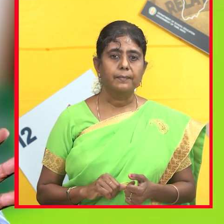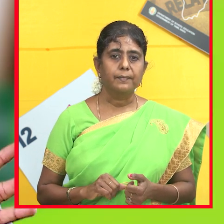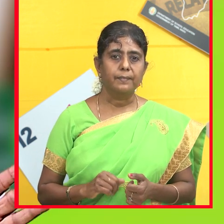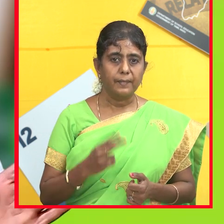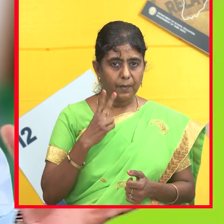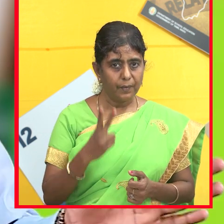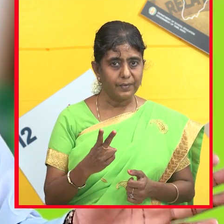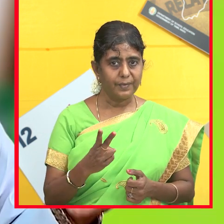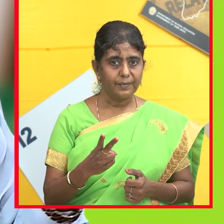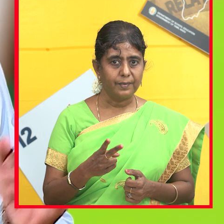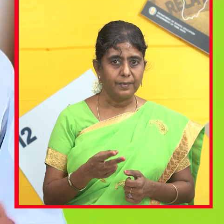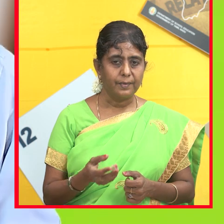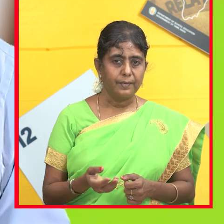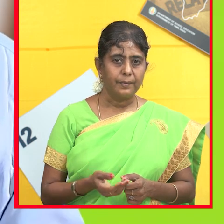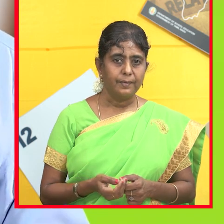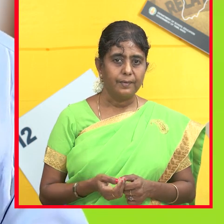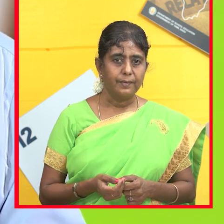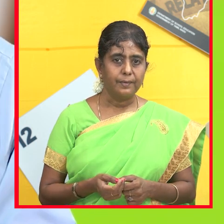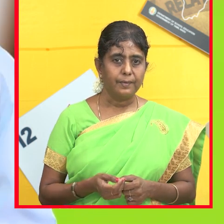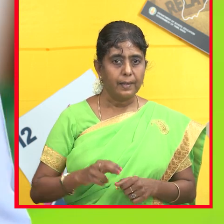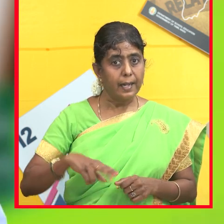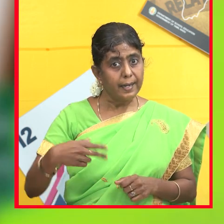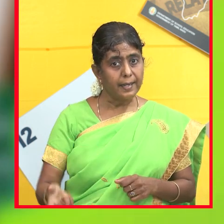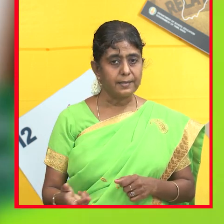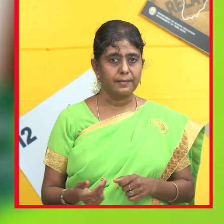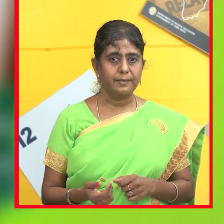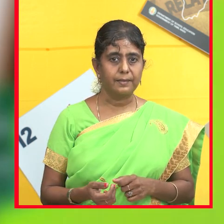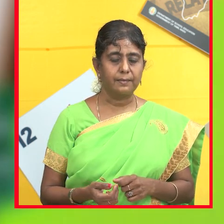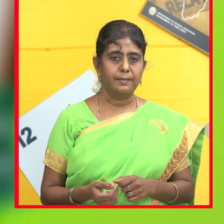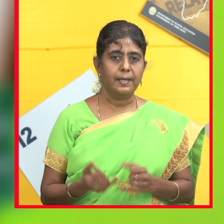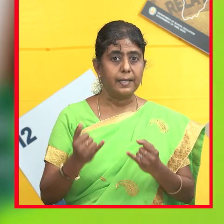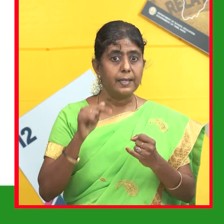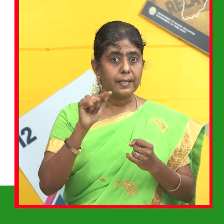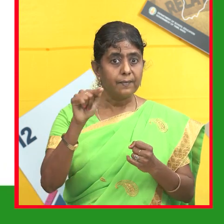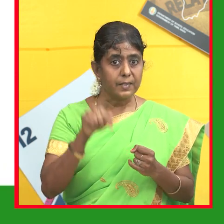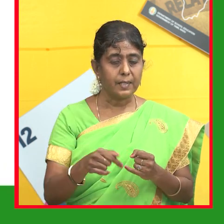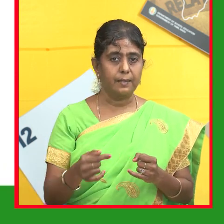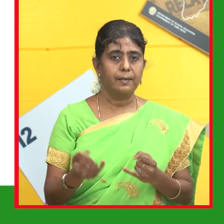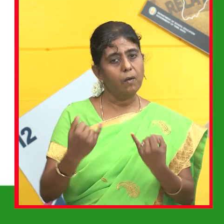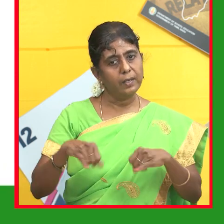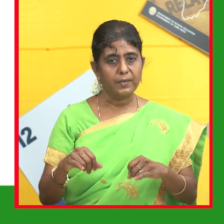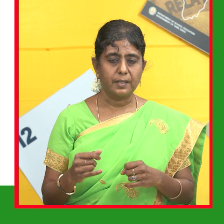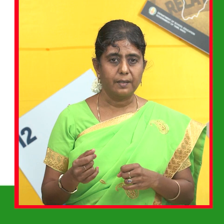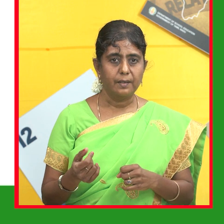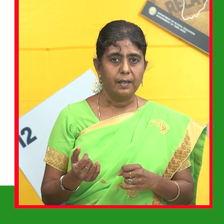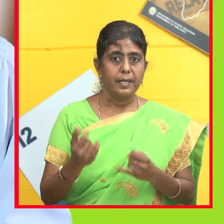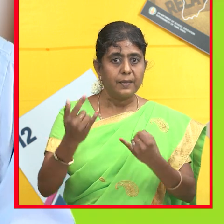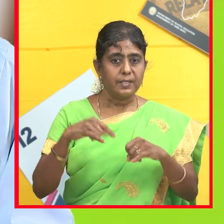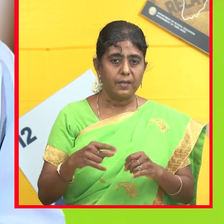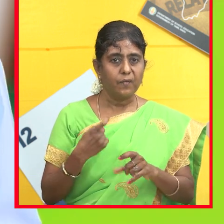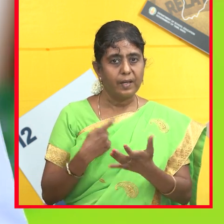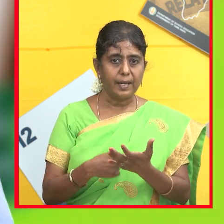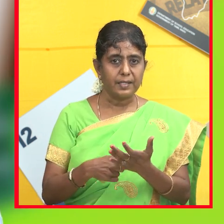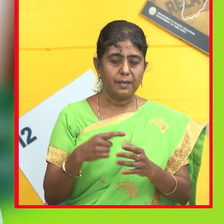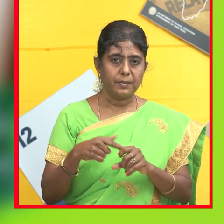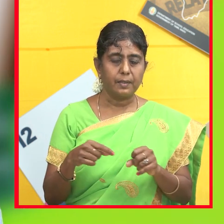So now let's go for the next operation, division. Division of rational expression. That